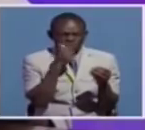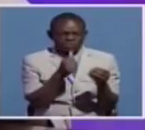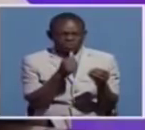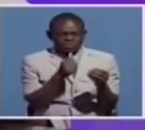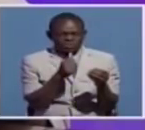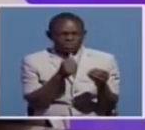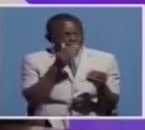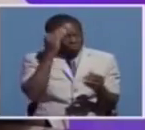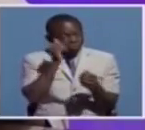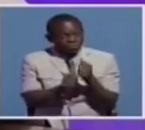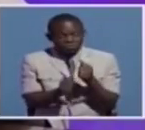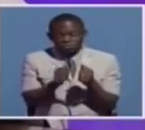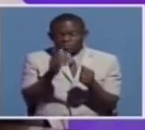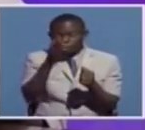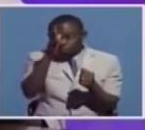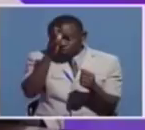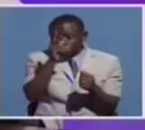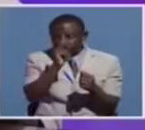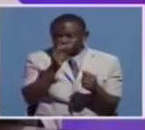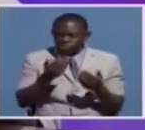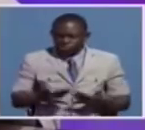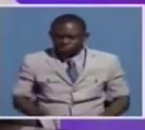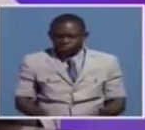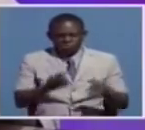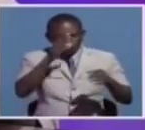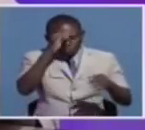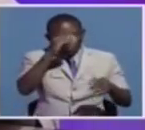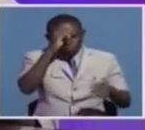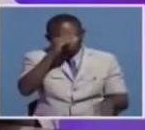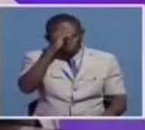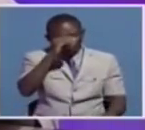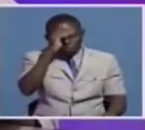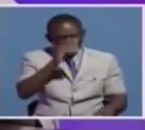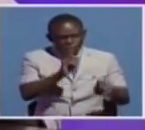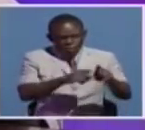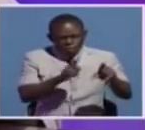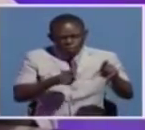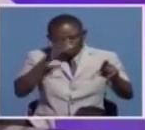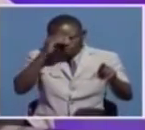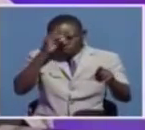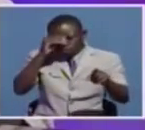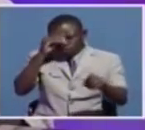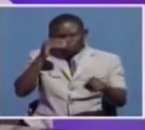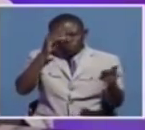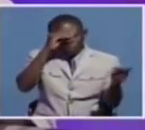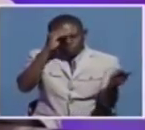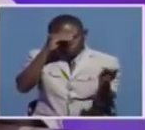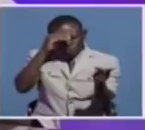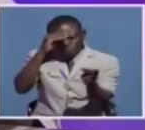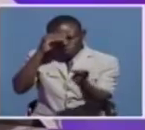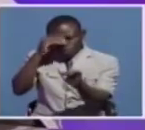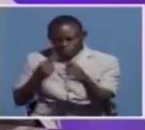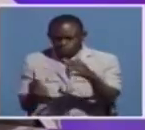of girls, you know. 6 boys, ruffians, and so it comes this girl, and I think we all loved